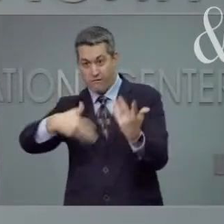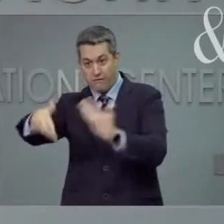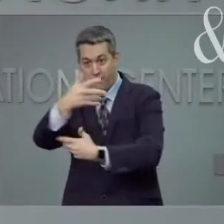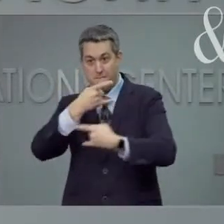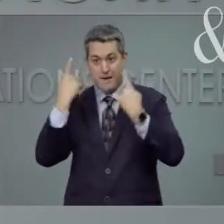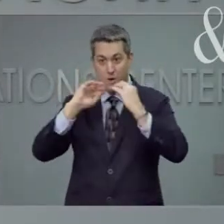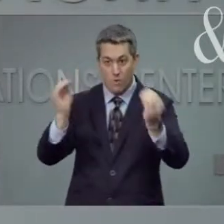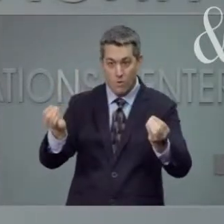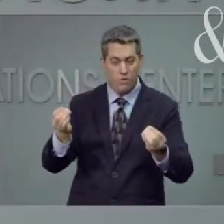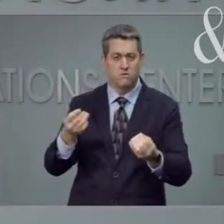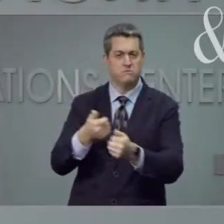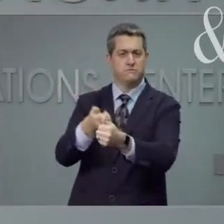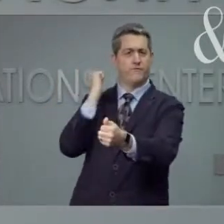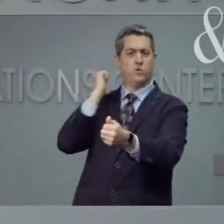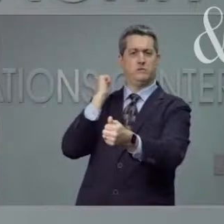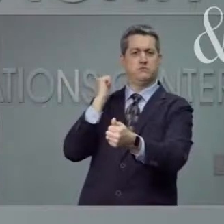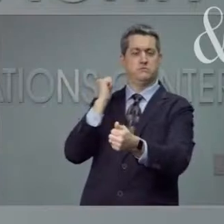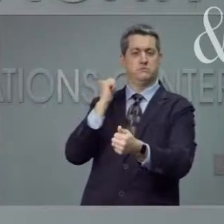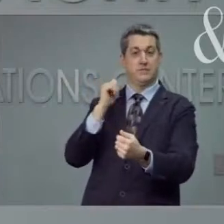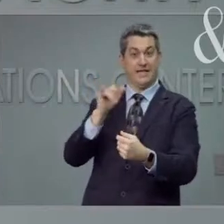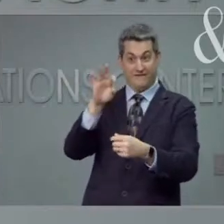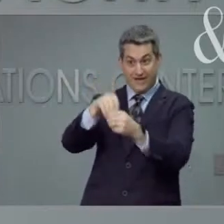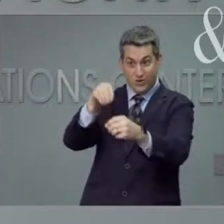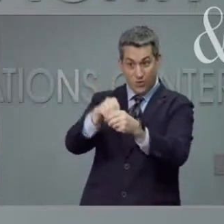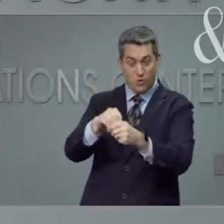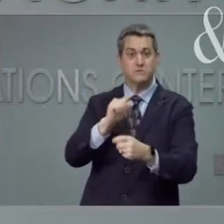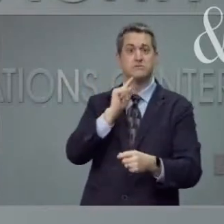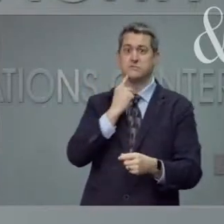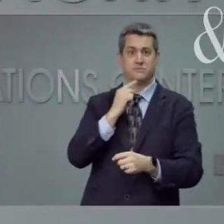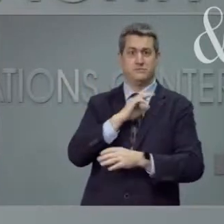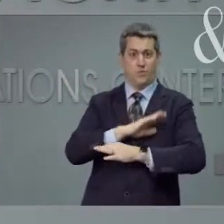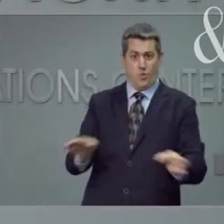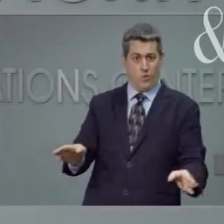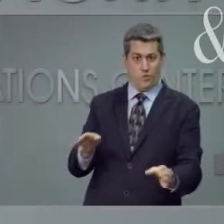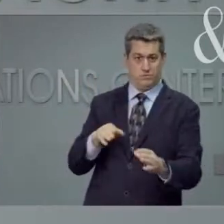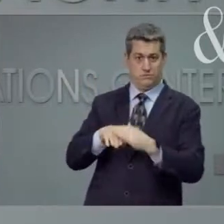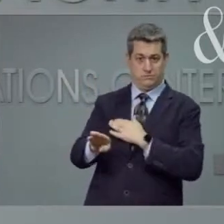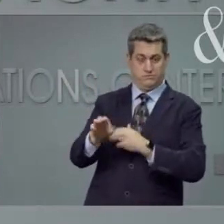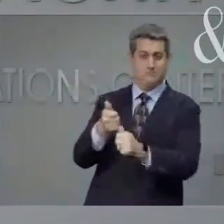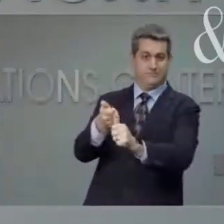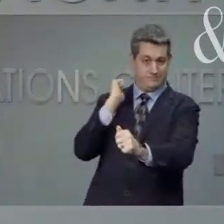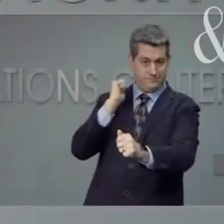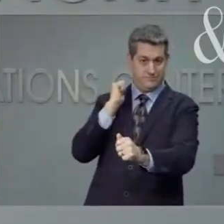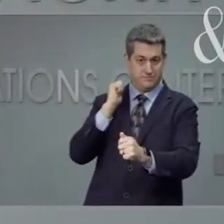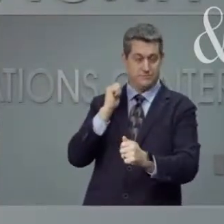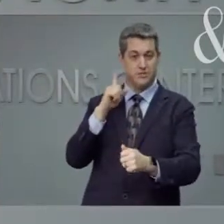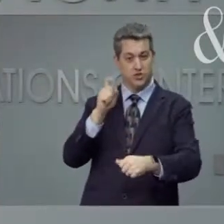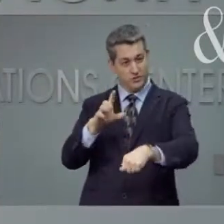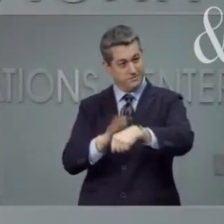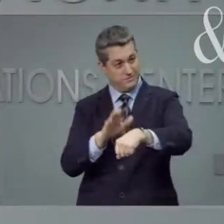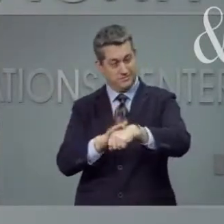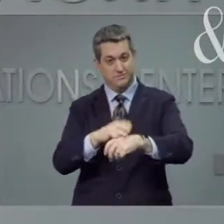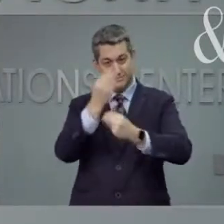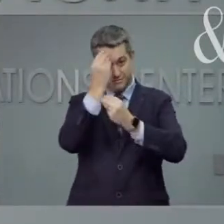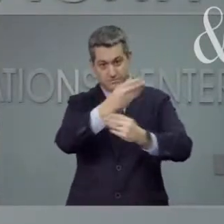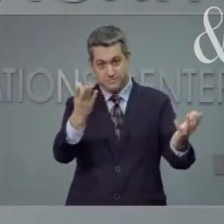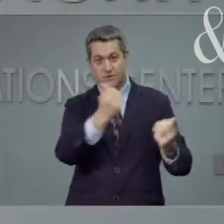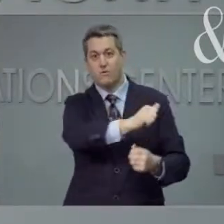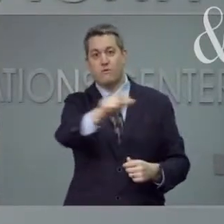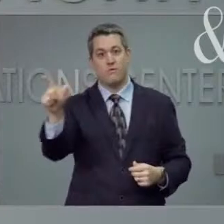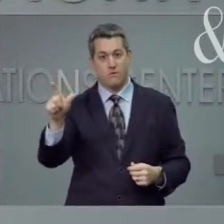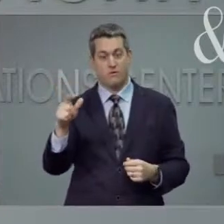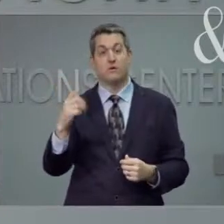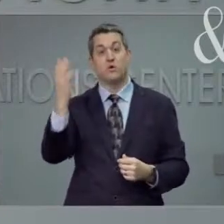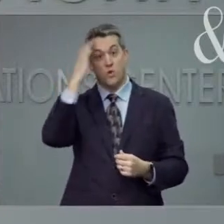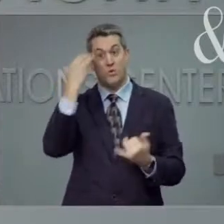masks, particularly indoors. And we've got to get that message out strong, because we know that more and more